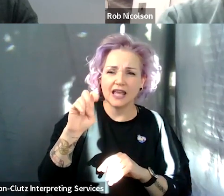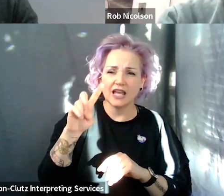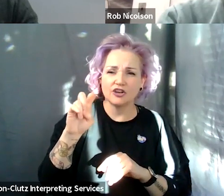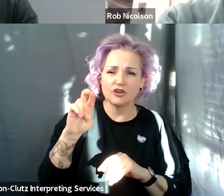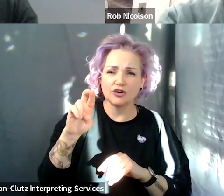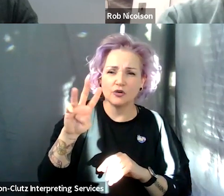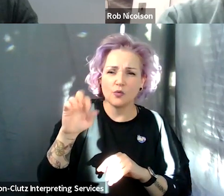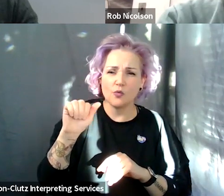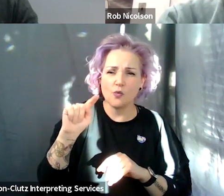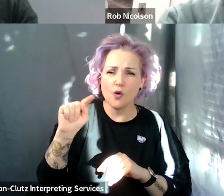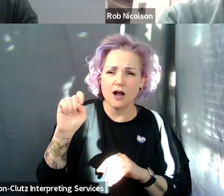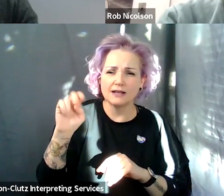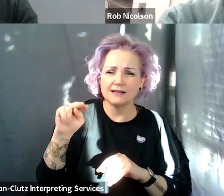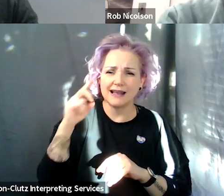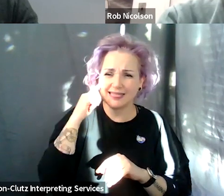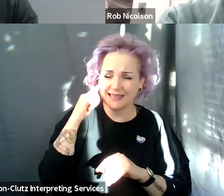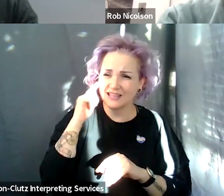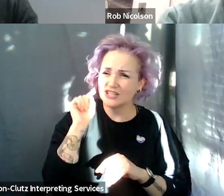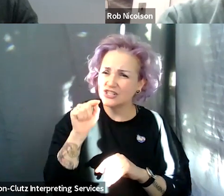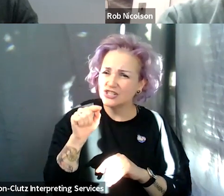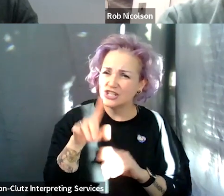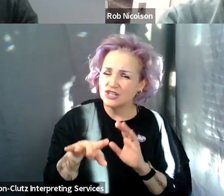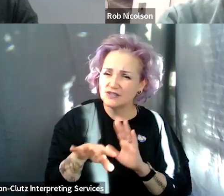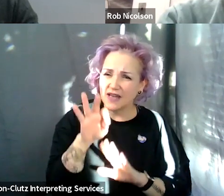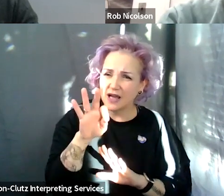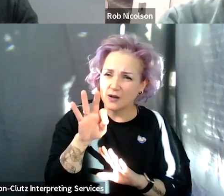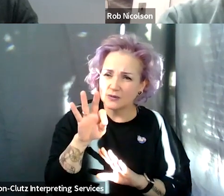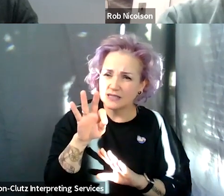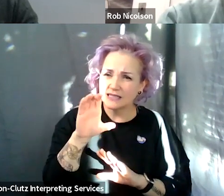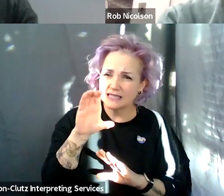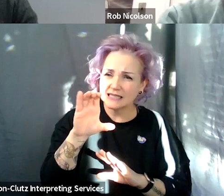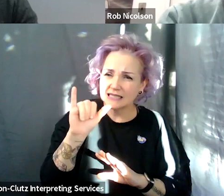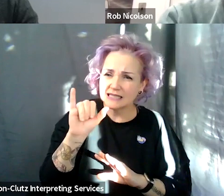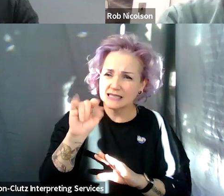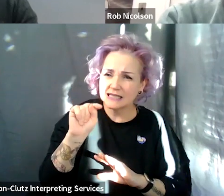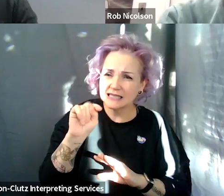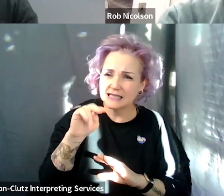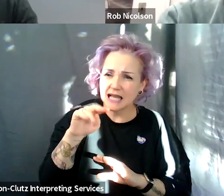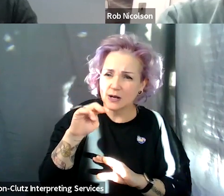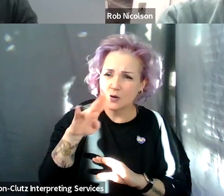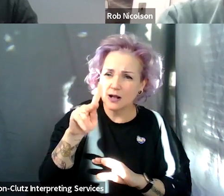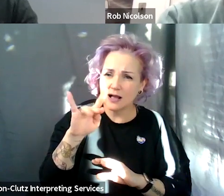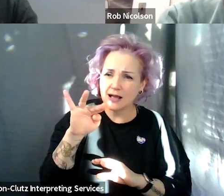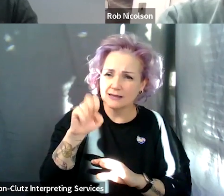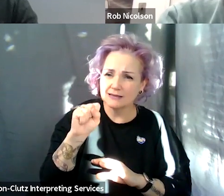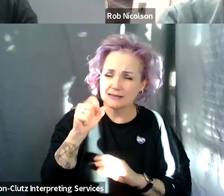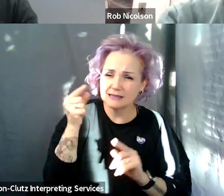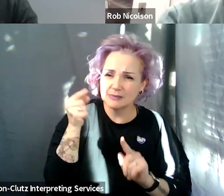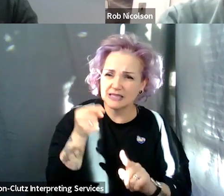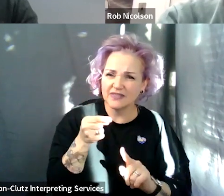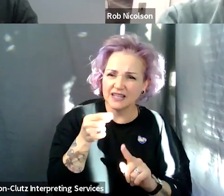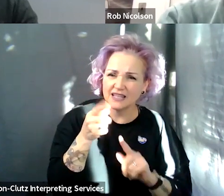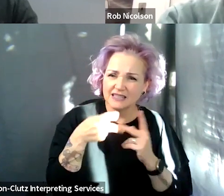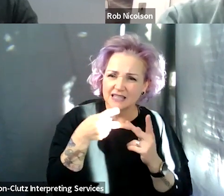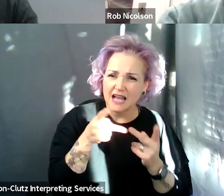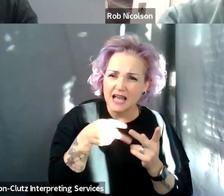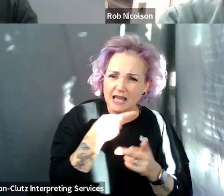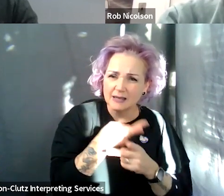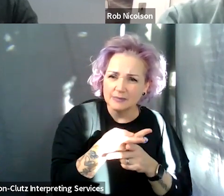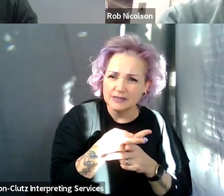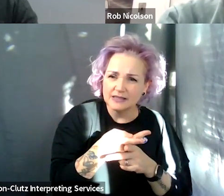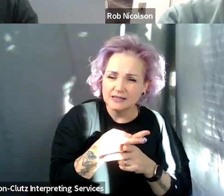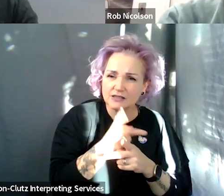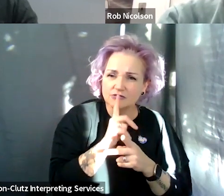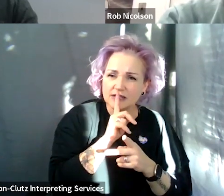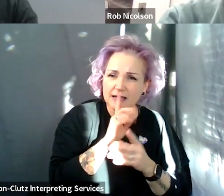increased rate of certain cytokines and autoantibodies in the mothers of people later diagnosed with autism. Now, the blood work was taken many, many years